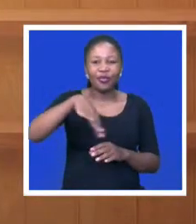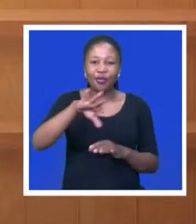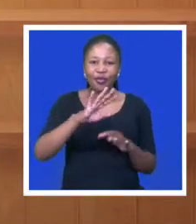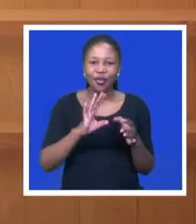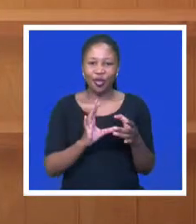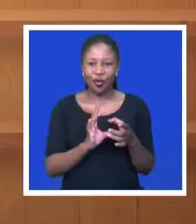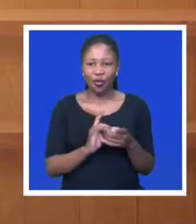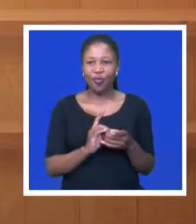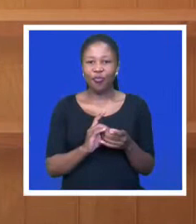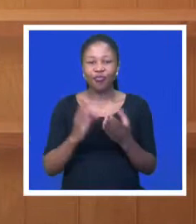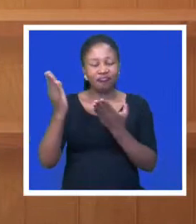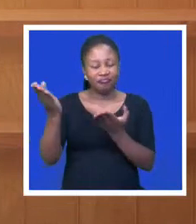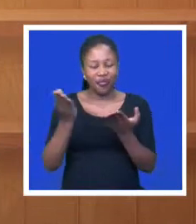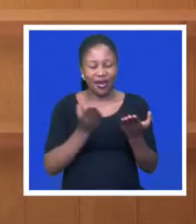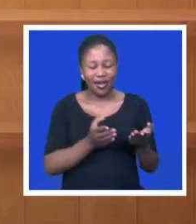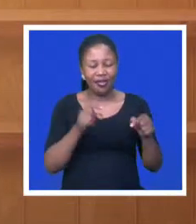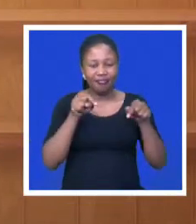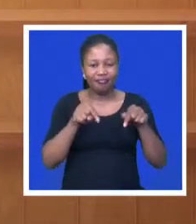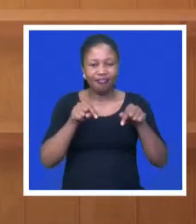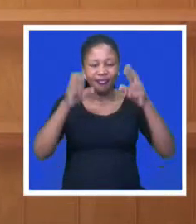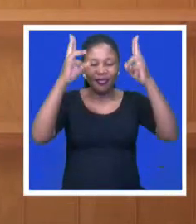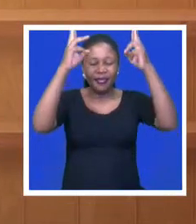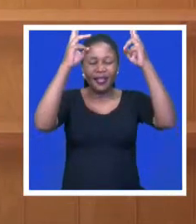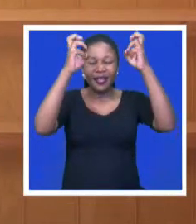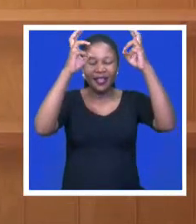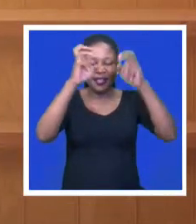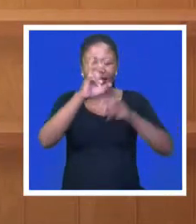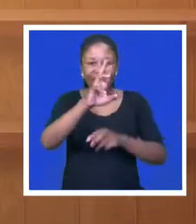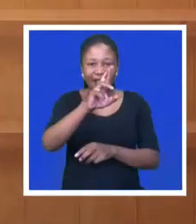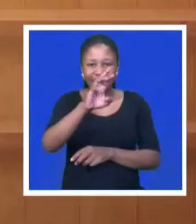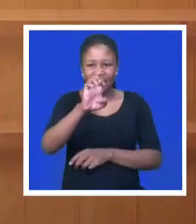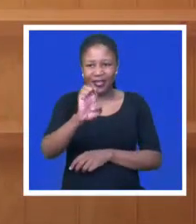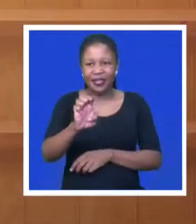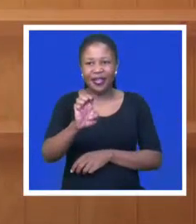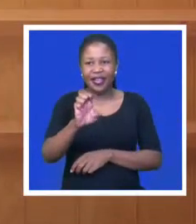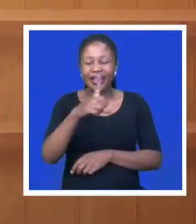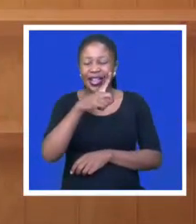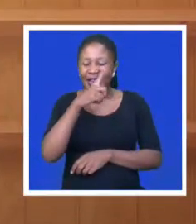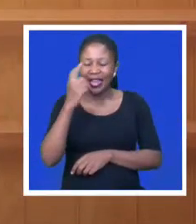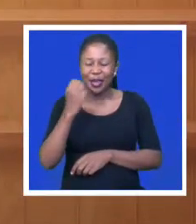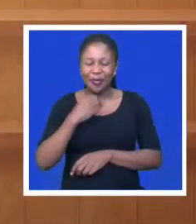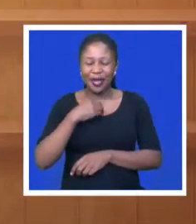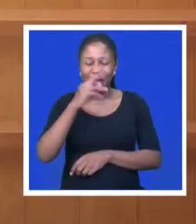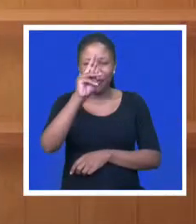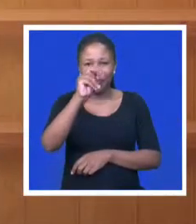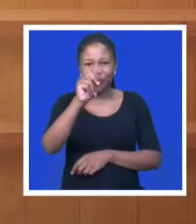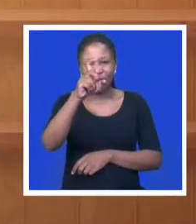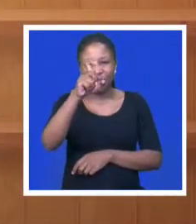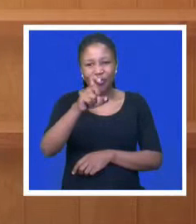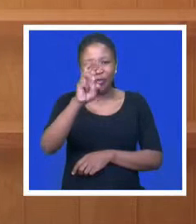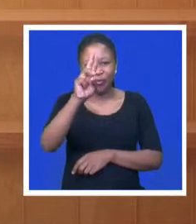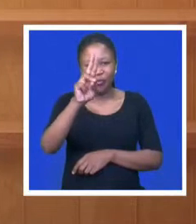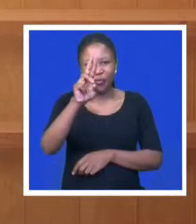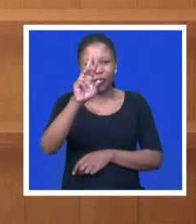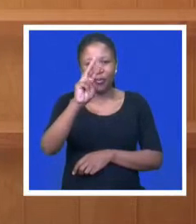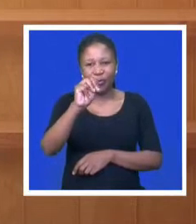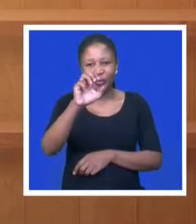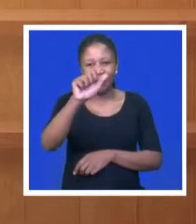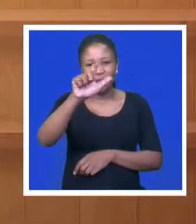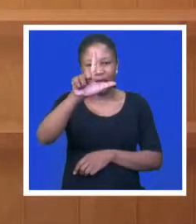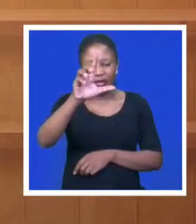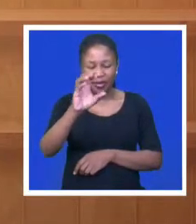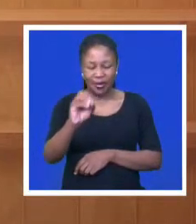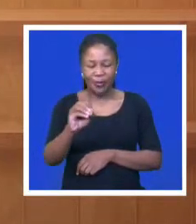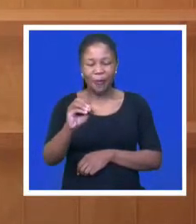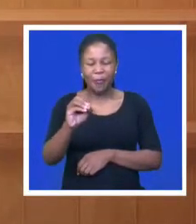today's lesson, Religious Education. As they have said, my name is Samgete Somumalo. Dear learner, please make sure